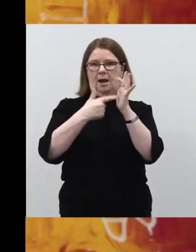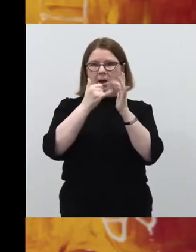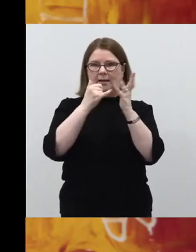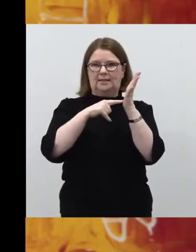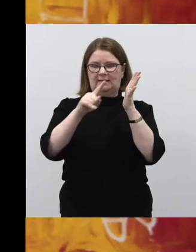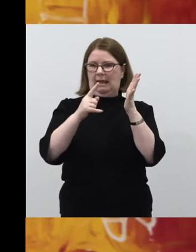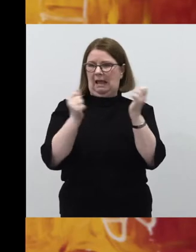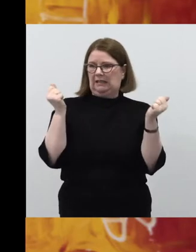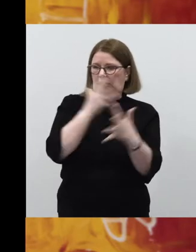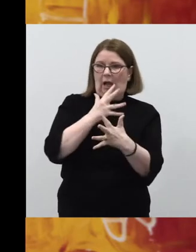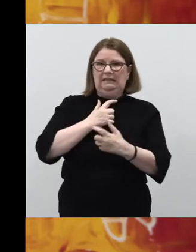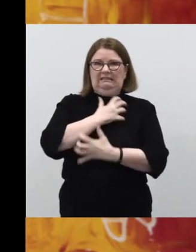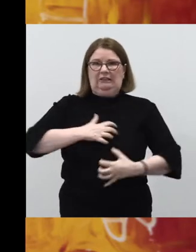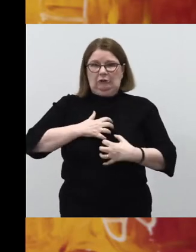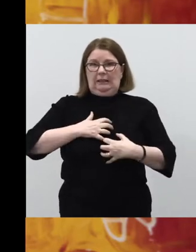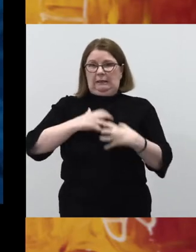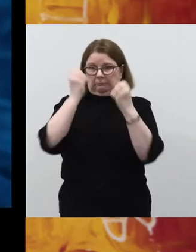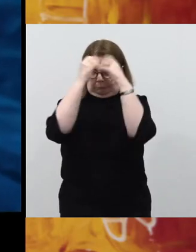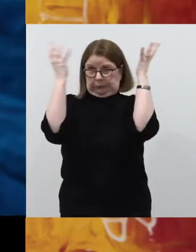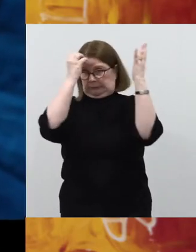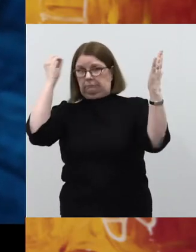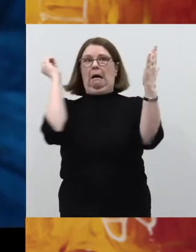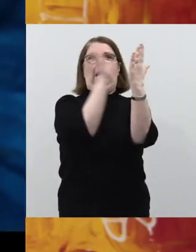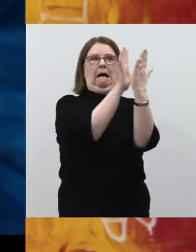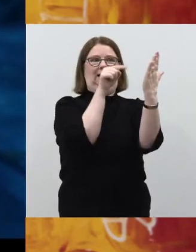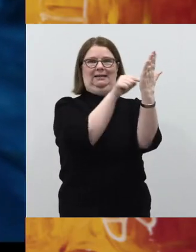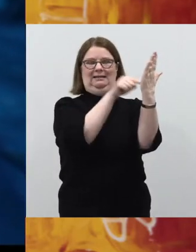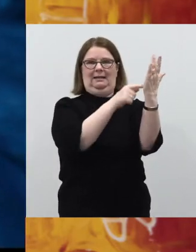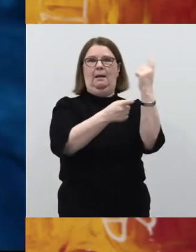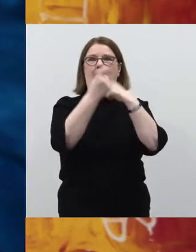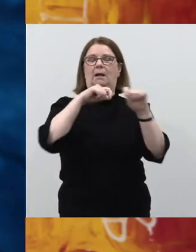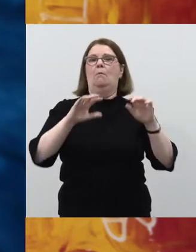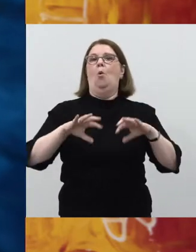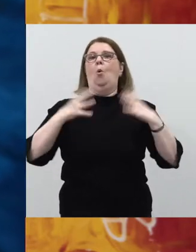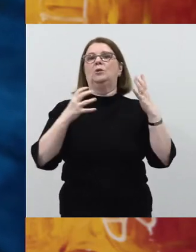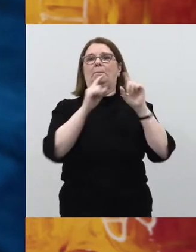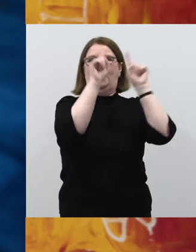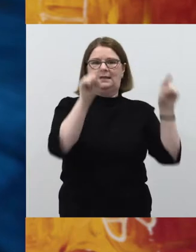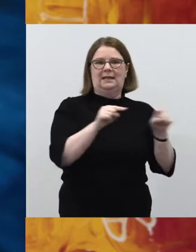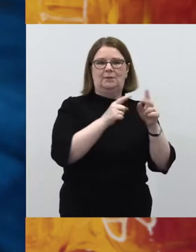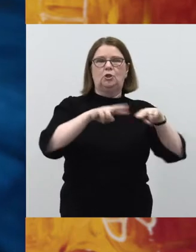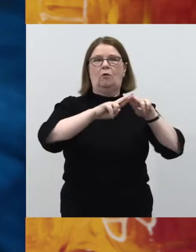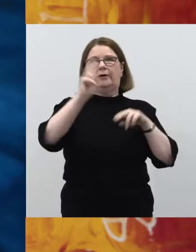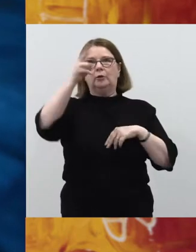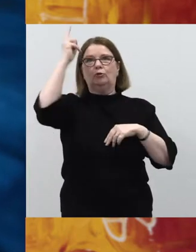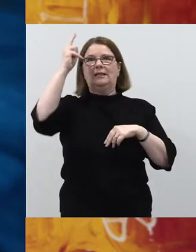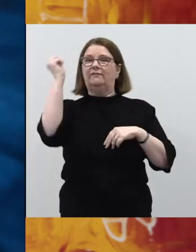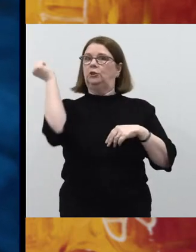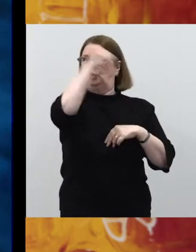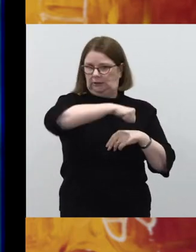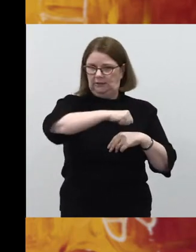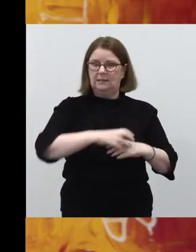the default image of creative genius. As depicted by Julian Schnabel in the film At Eternity's